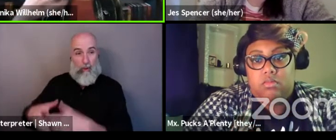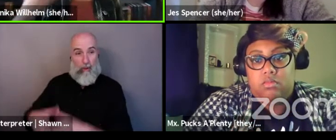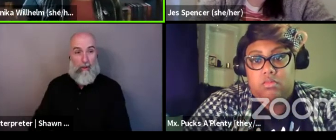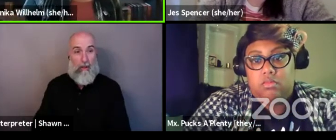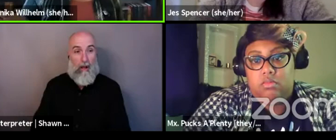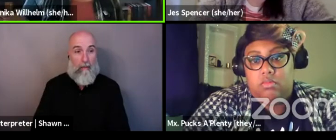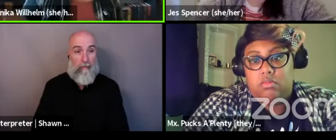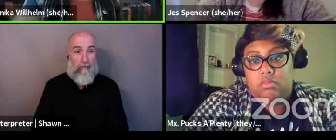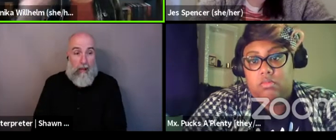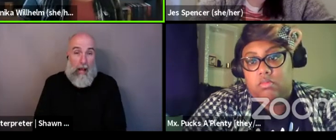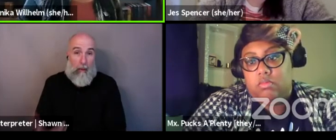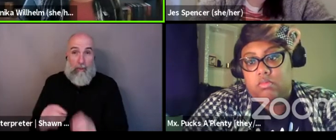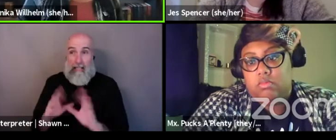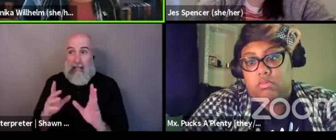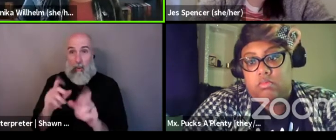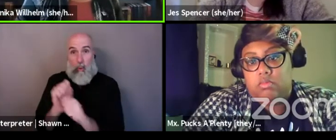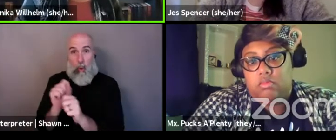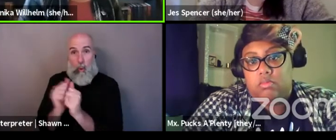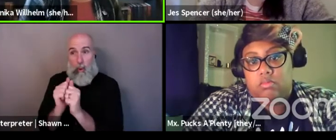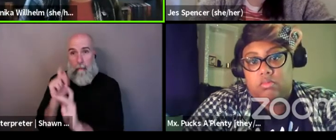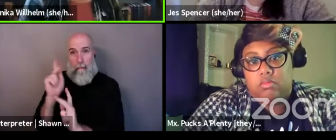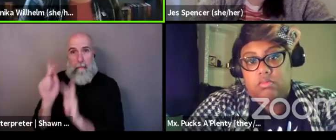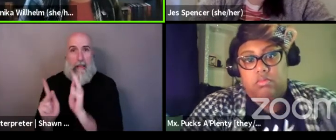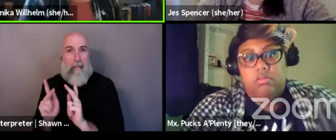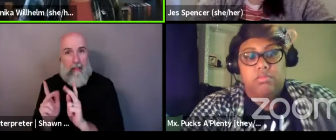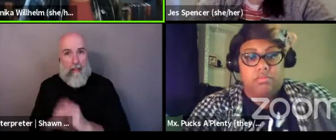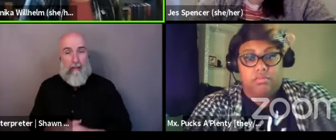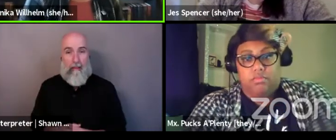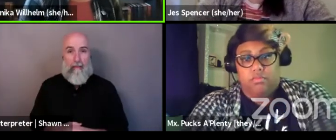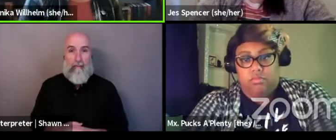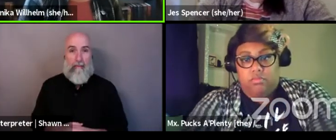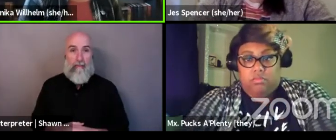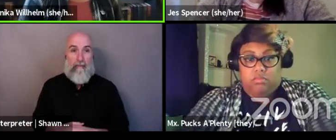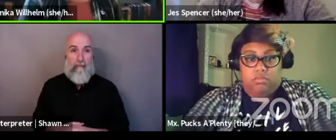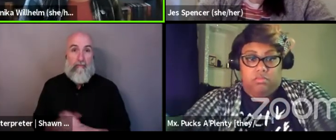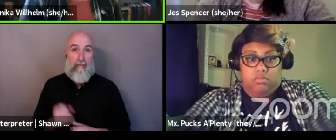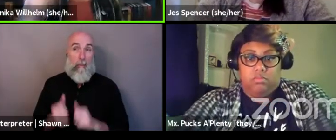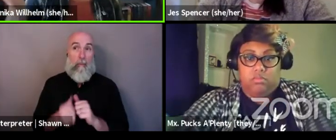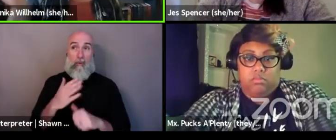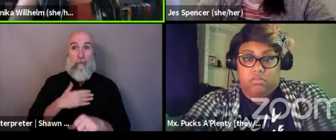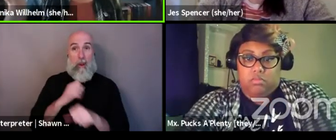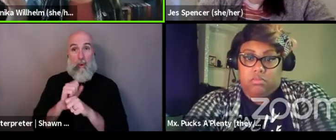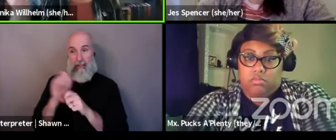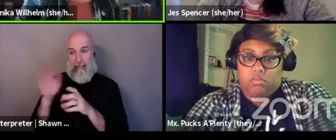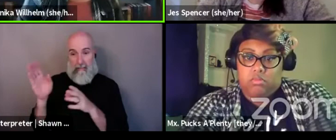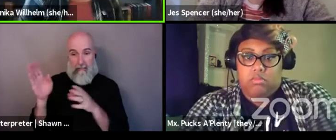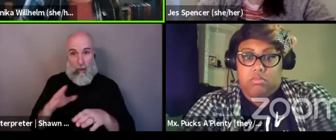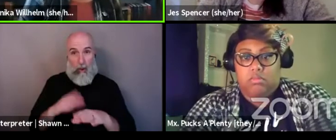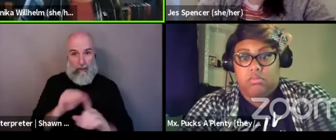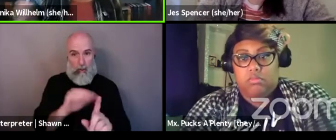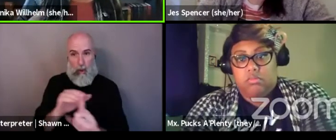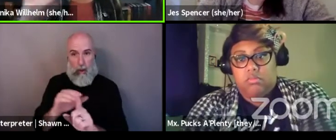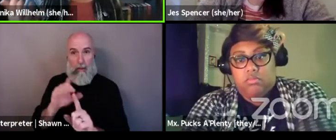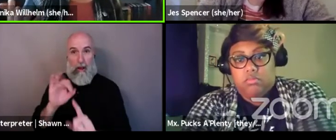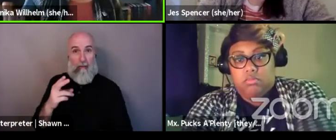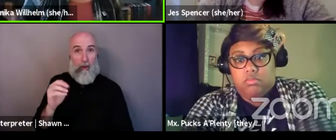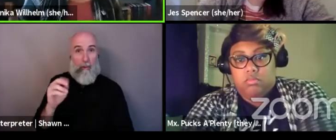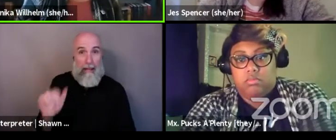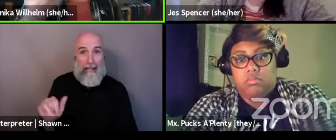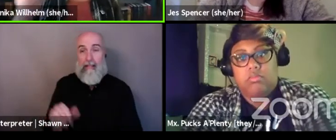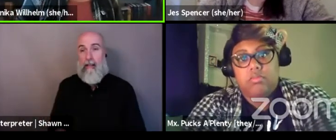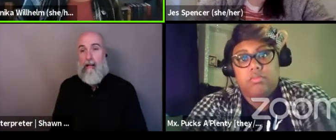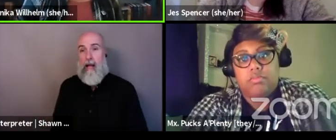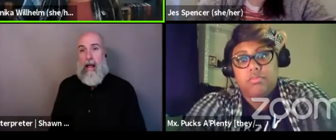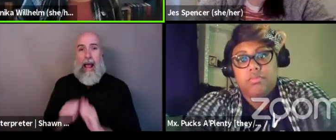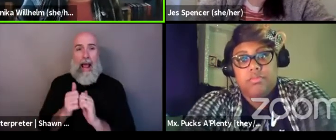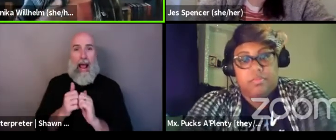It was clear we were working with people at that point. So most of my work I do is about like reminding people of humanity, reminding people of